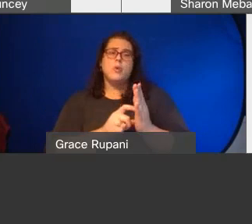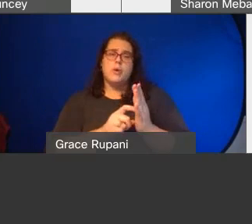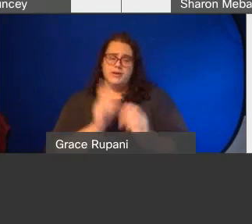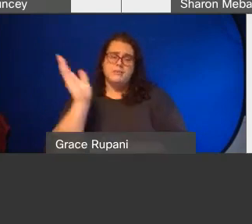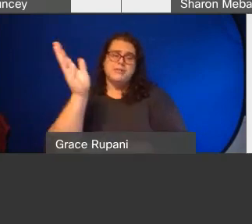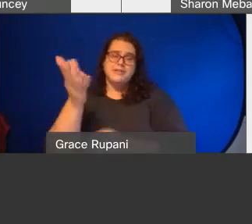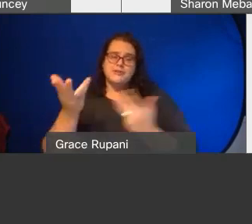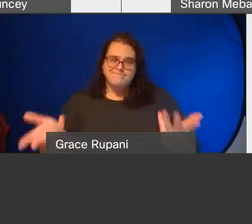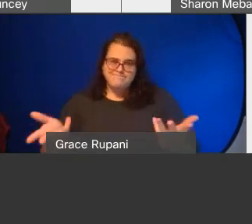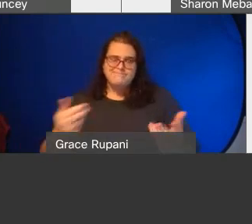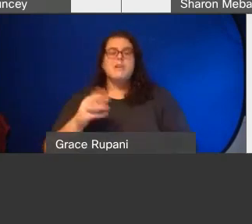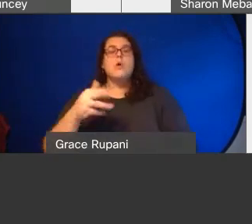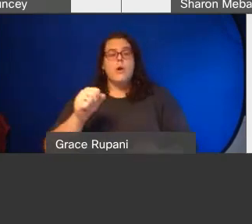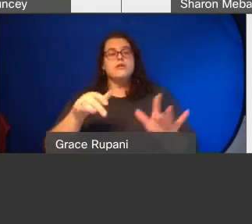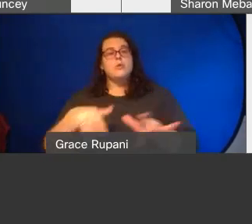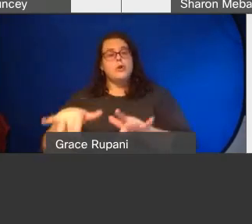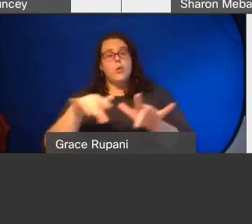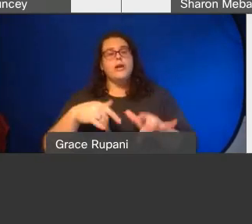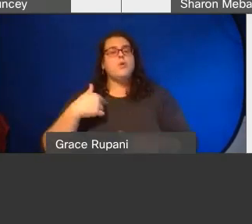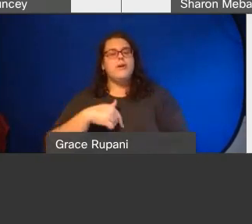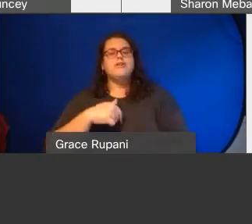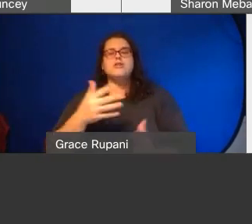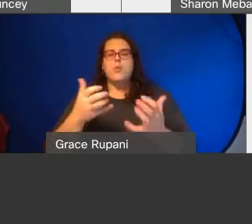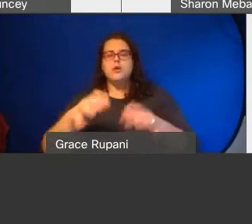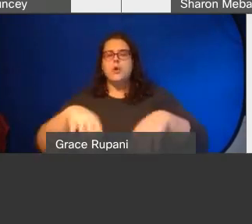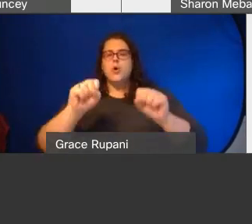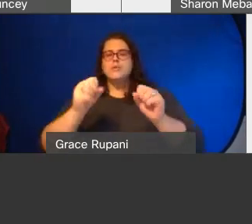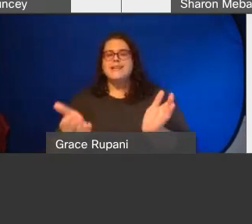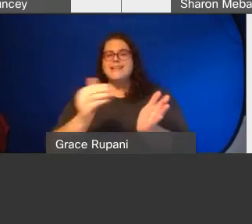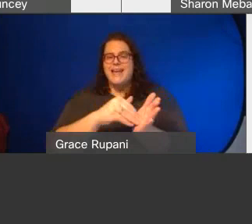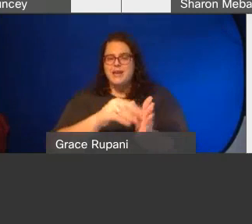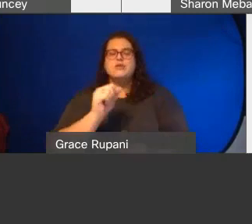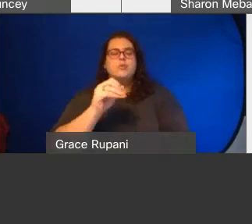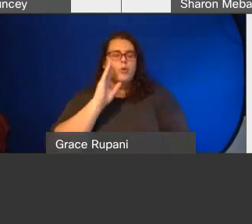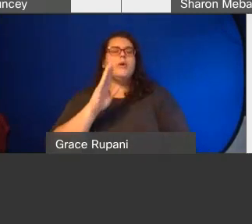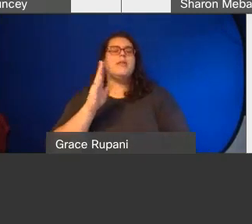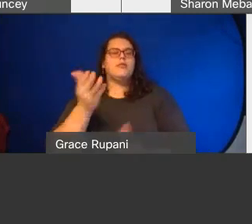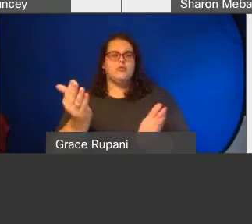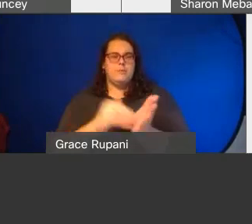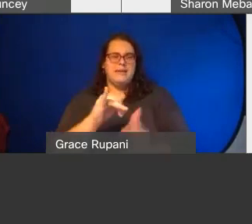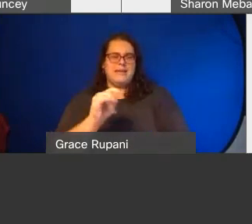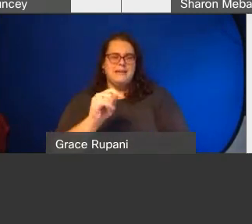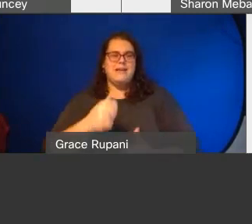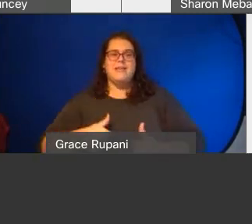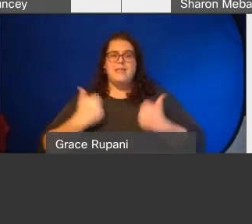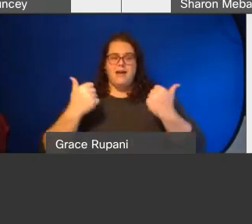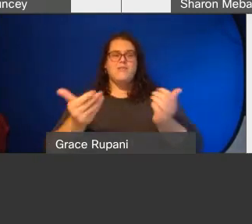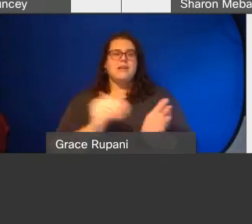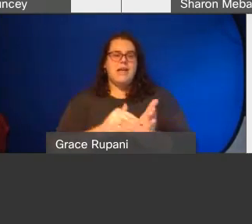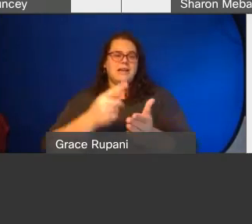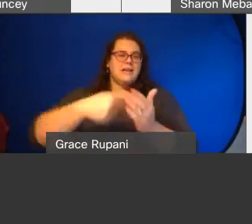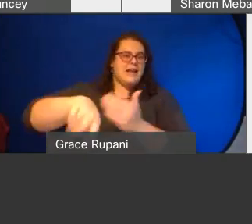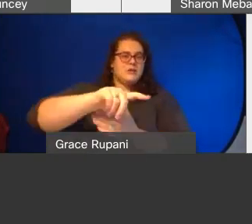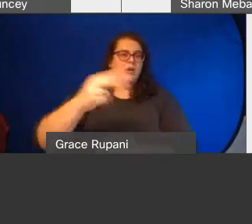It was recorded, but we just wanted to kind of do it again. So we're going to repeat the presentation live next Thursday, and an invitation will be going out